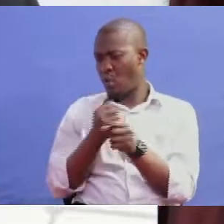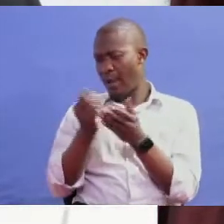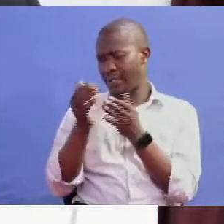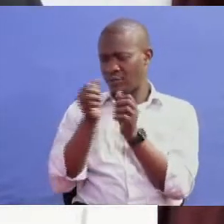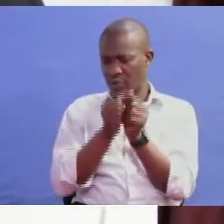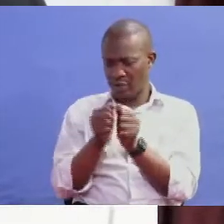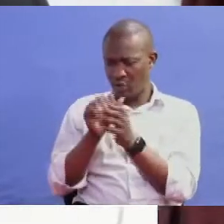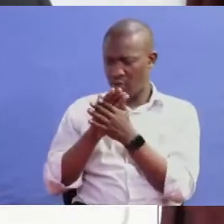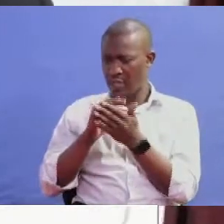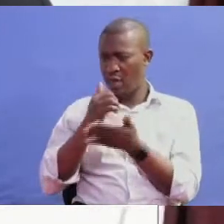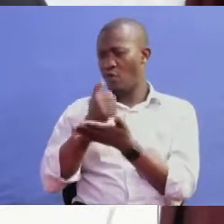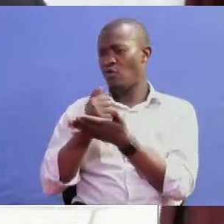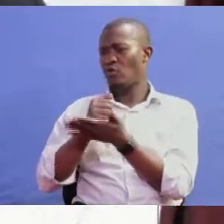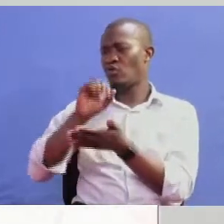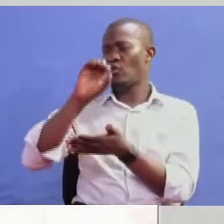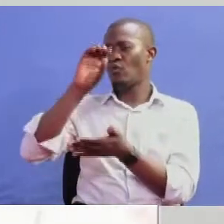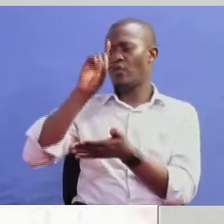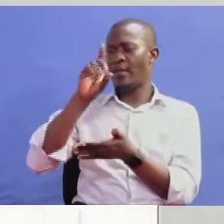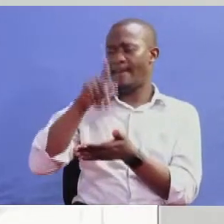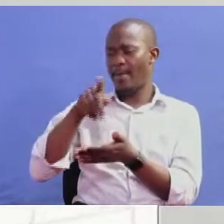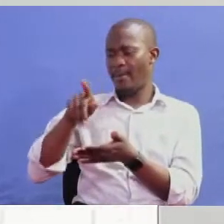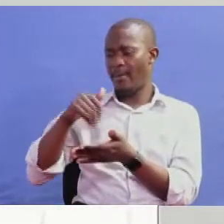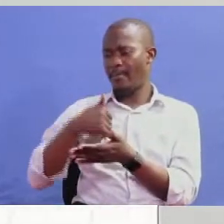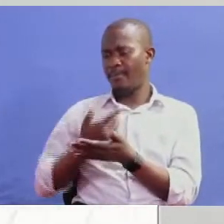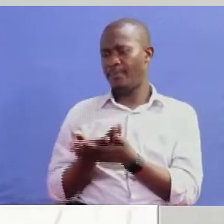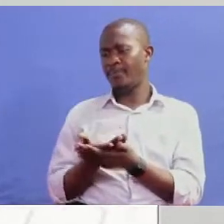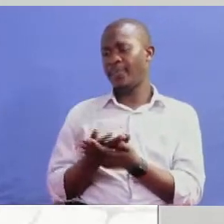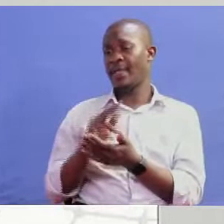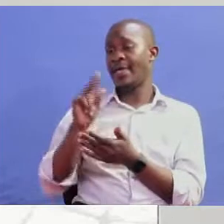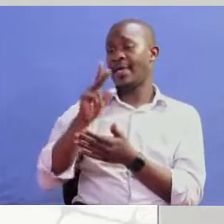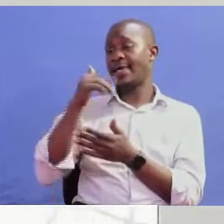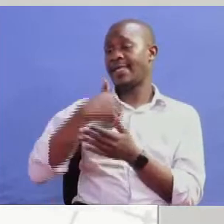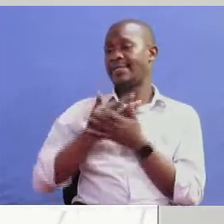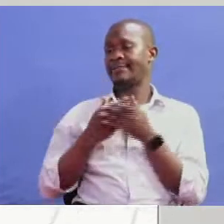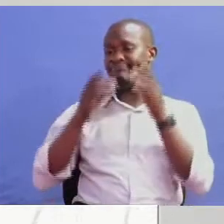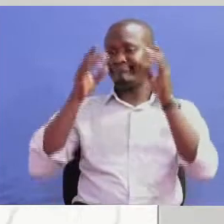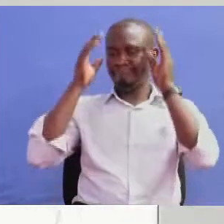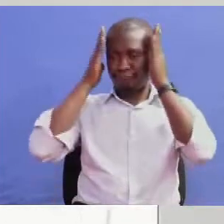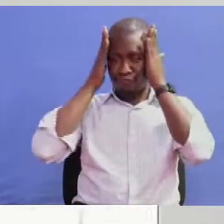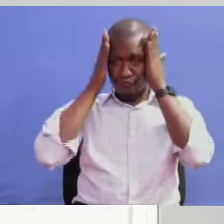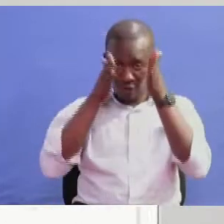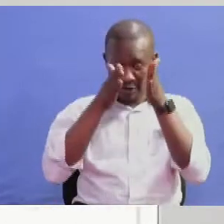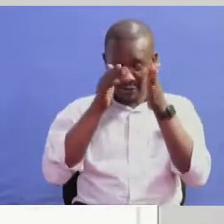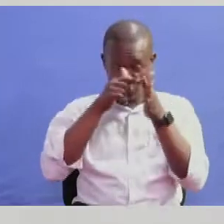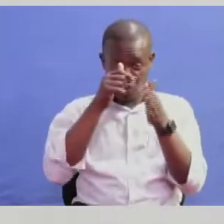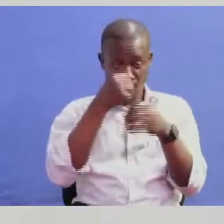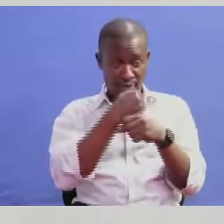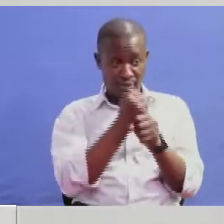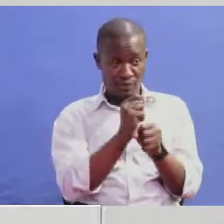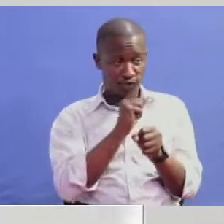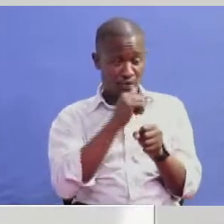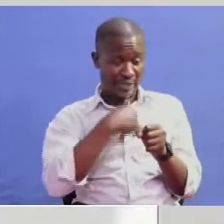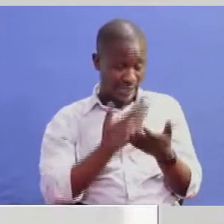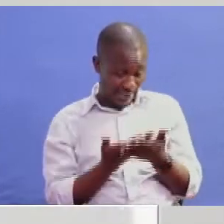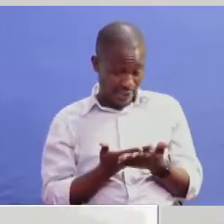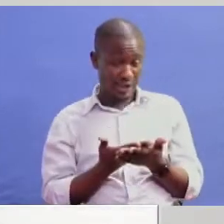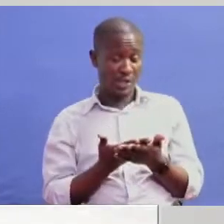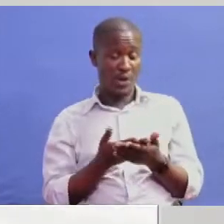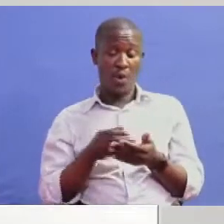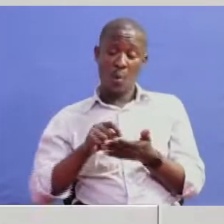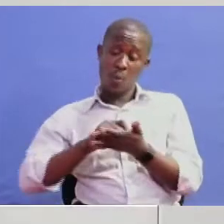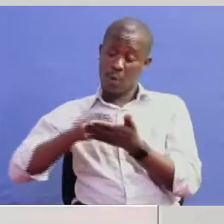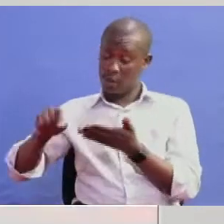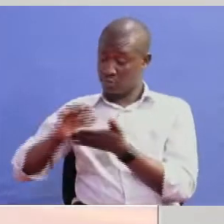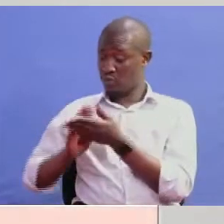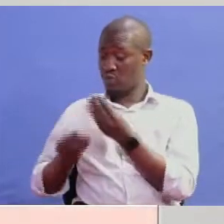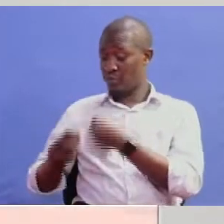office of the DPP. Kenyans are resolute and they are determined to make sure that we root out corruption